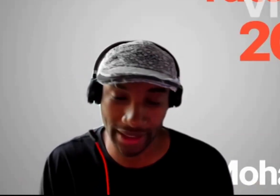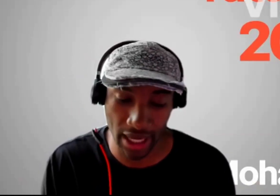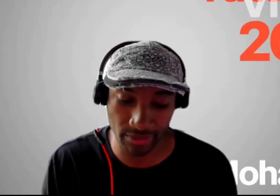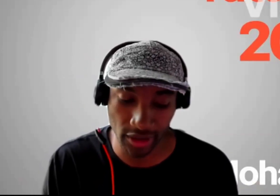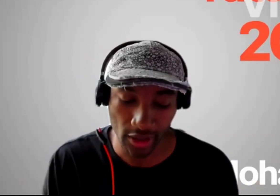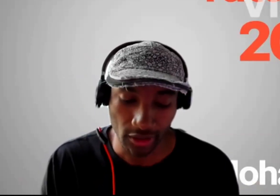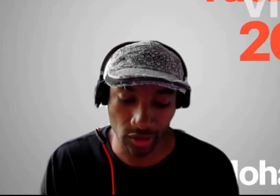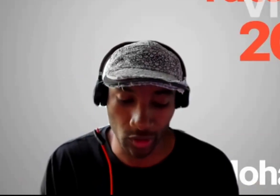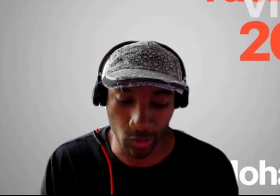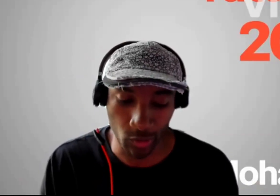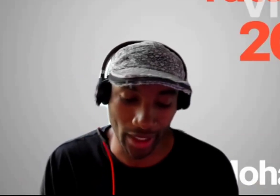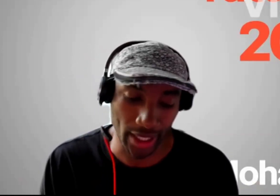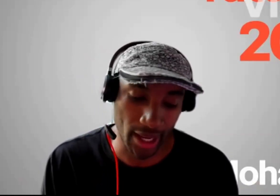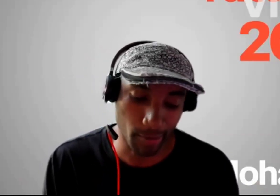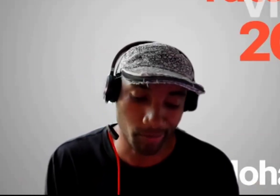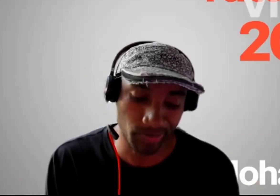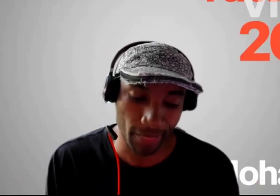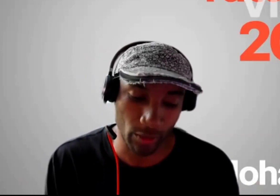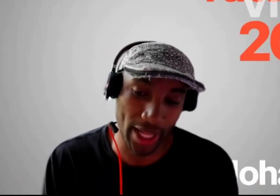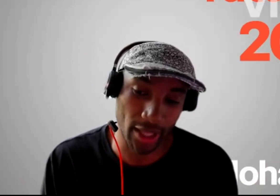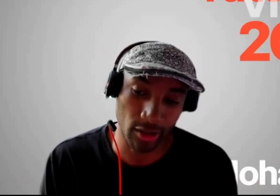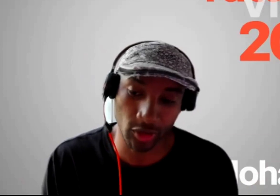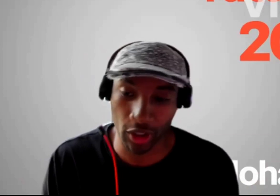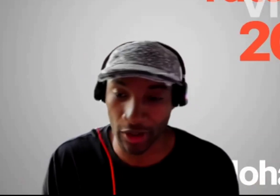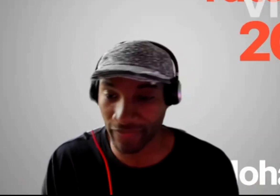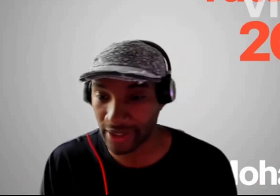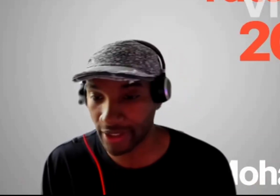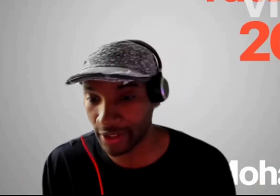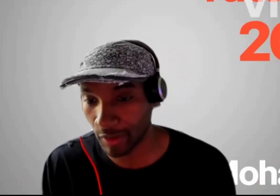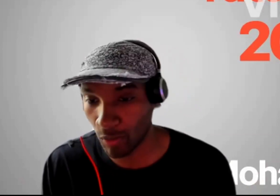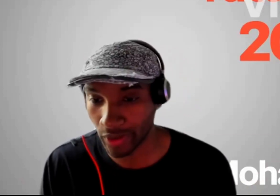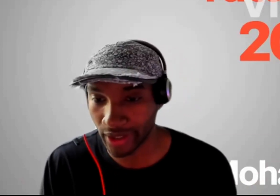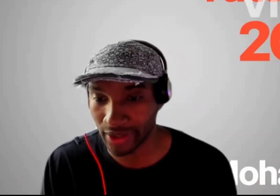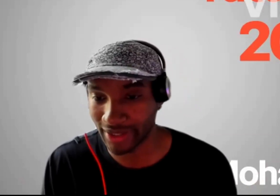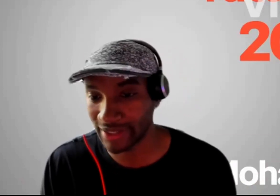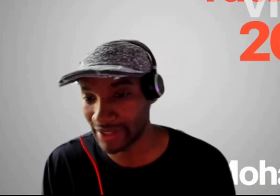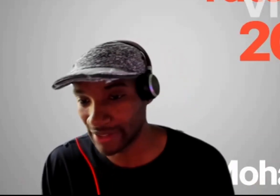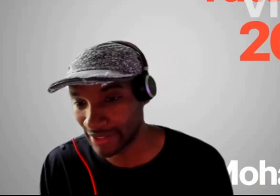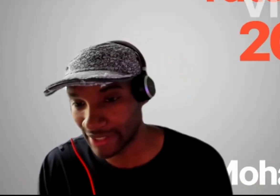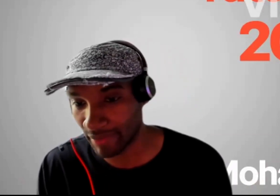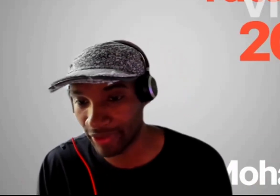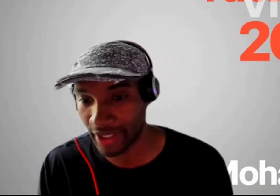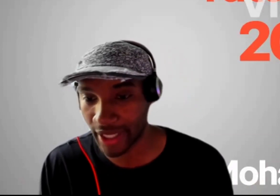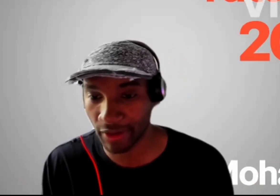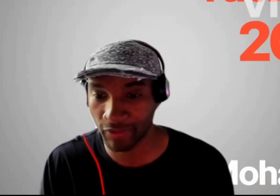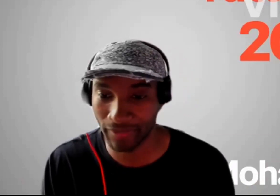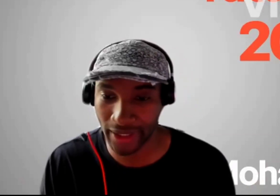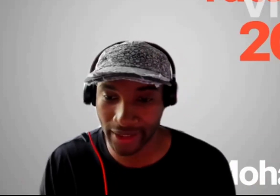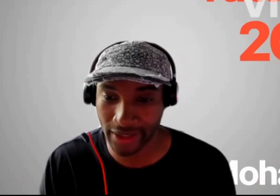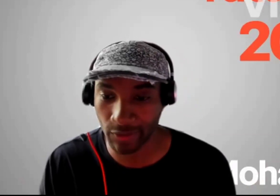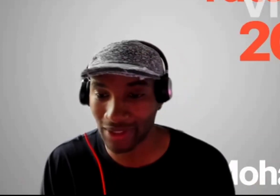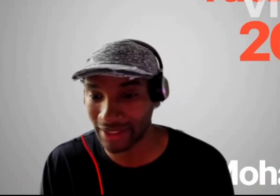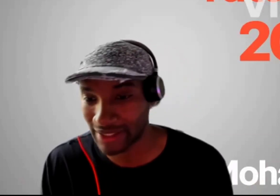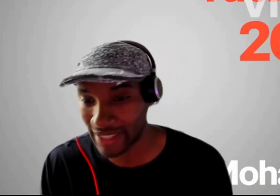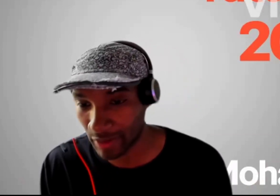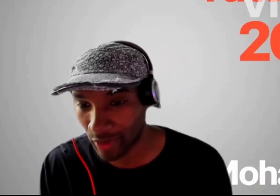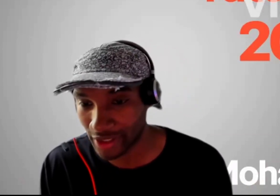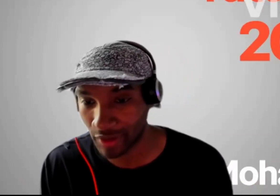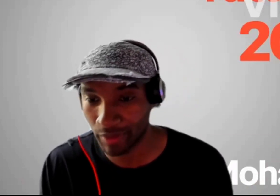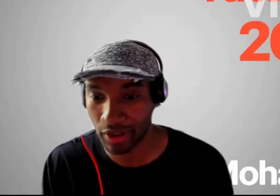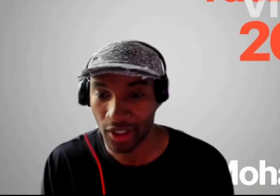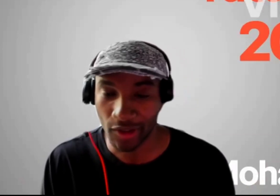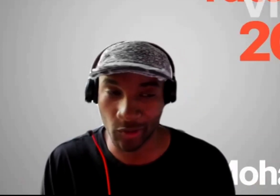office sometimes. So when I come to the office in the morning, it is still the same thing, kind of meeting with the